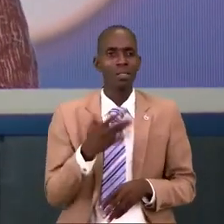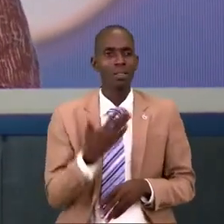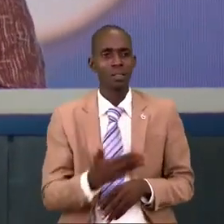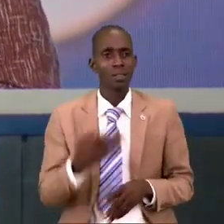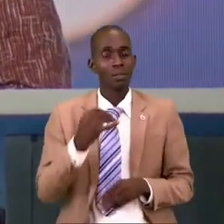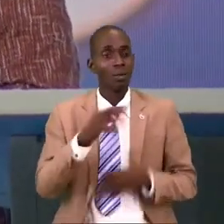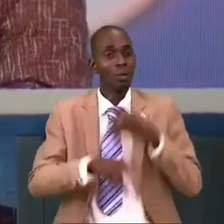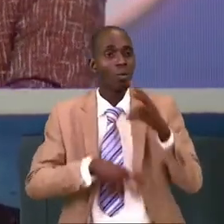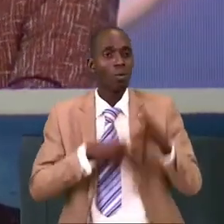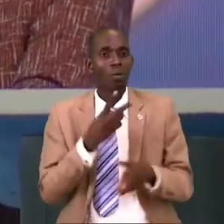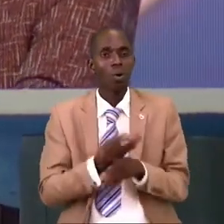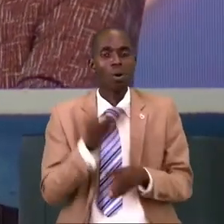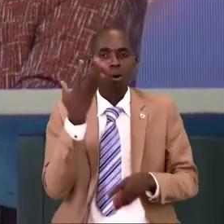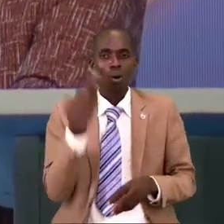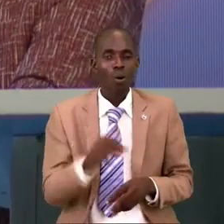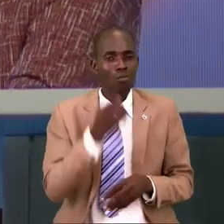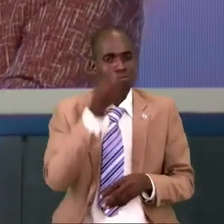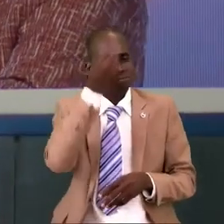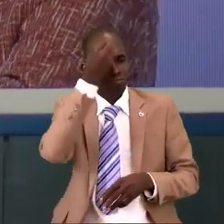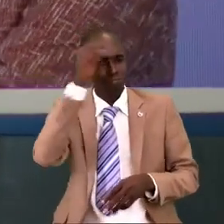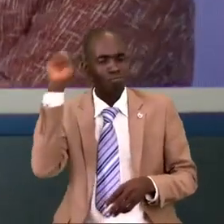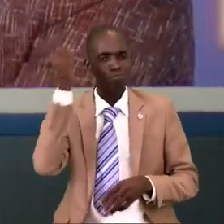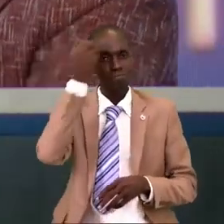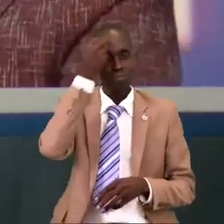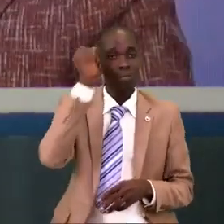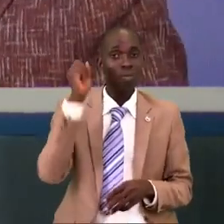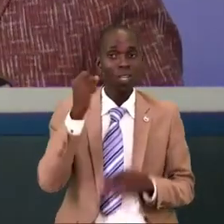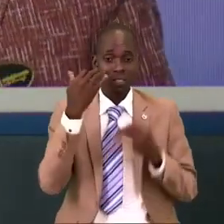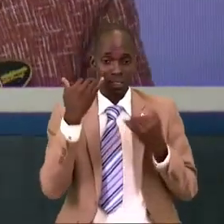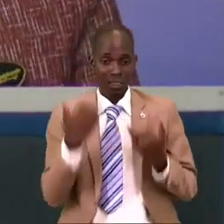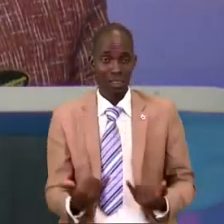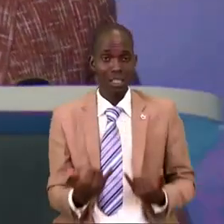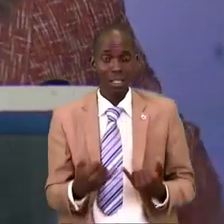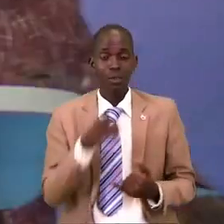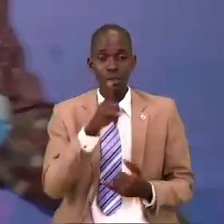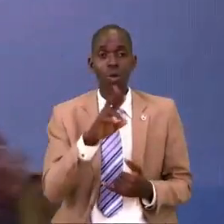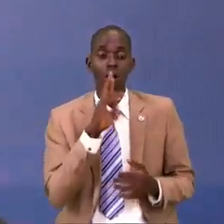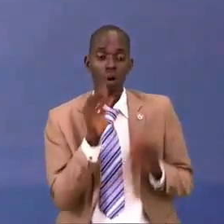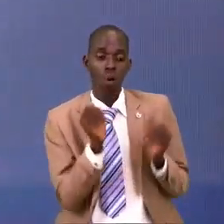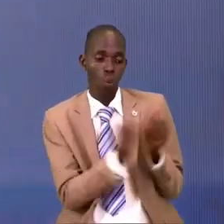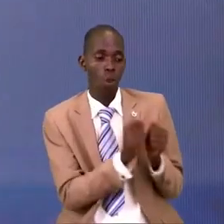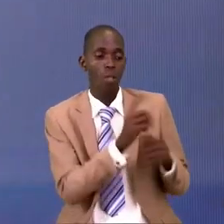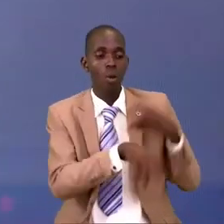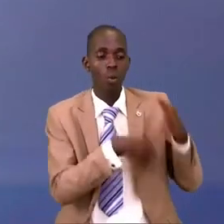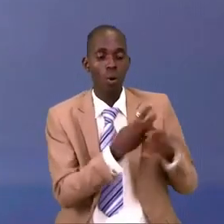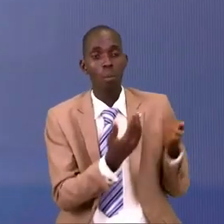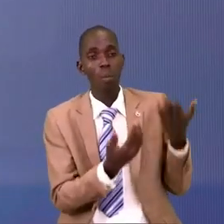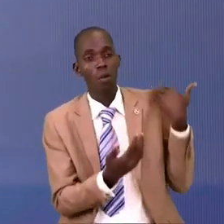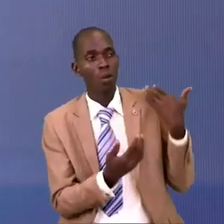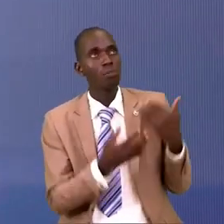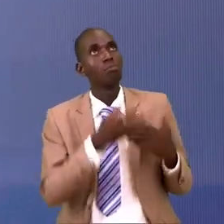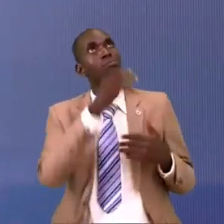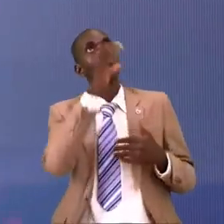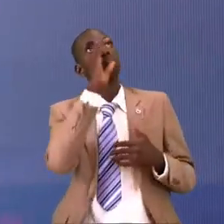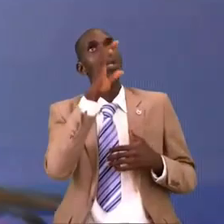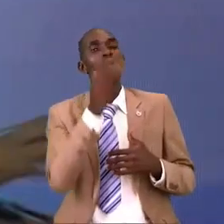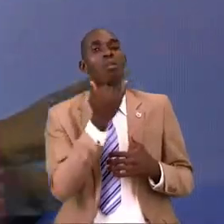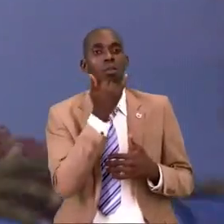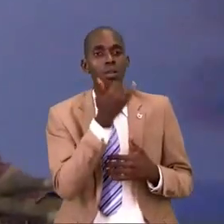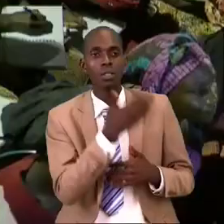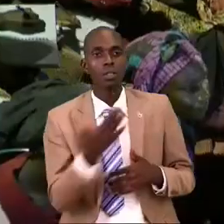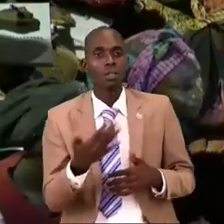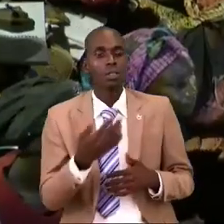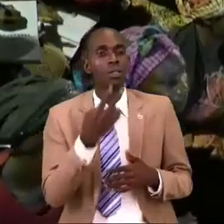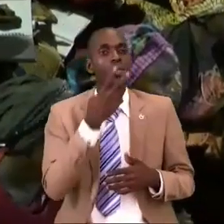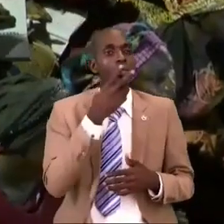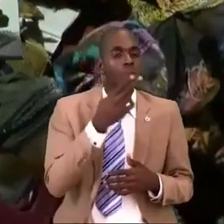were drinking, smoking what they were smoking, saying what they were saying, and dancing their dancing too, and